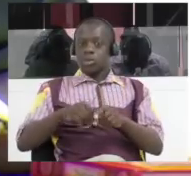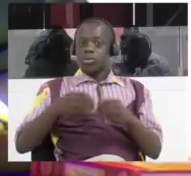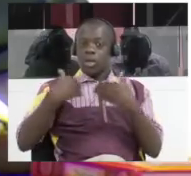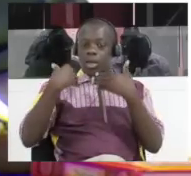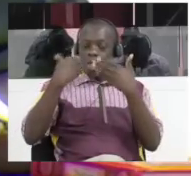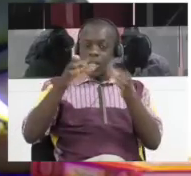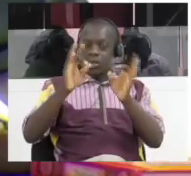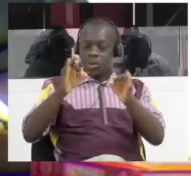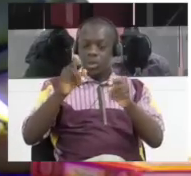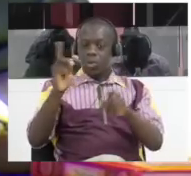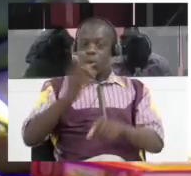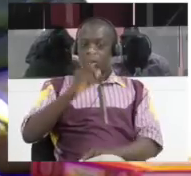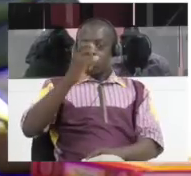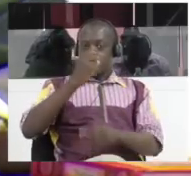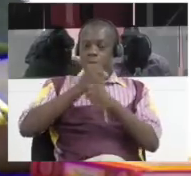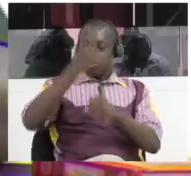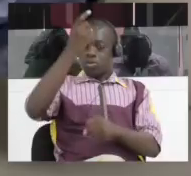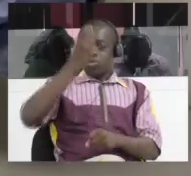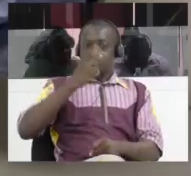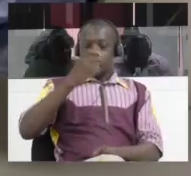to convey your grievances or whatever.